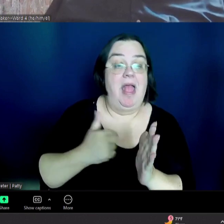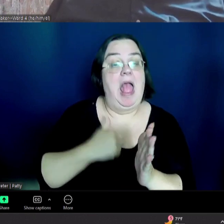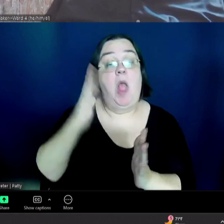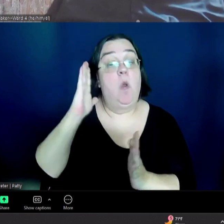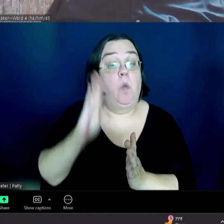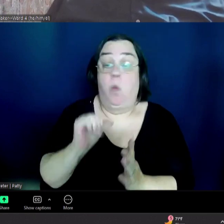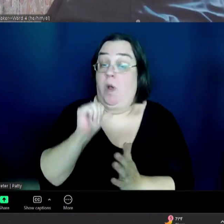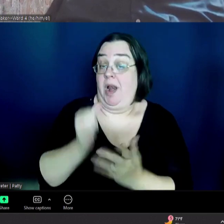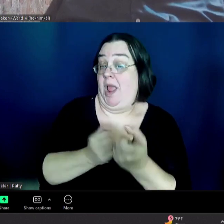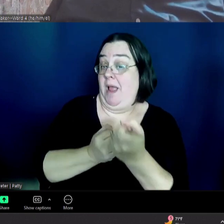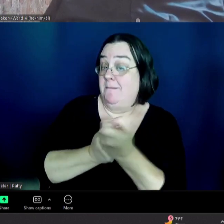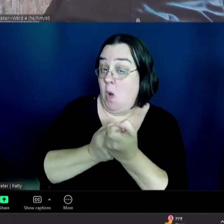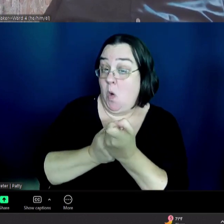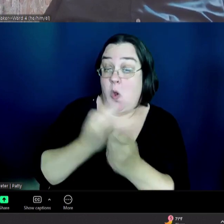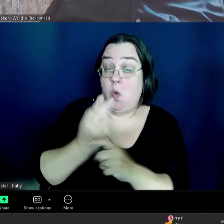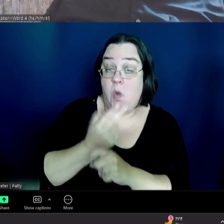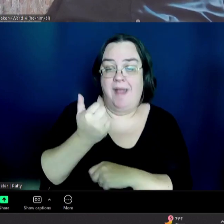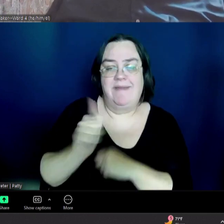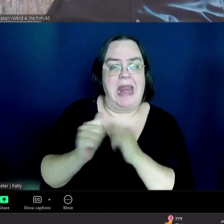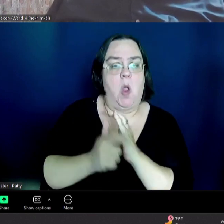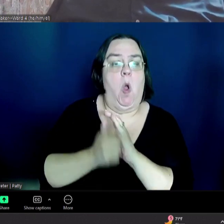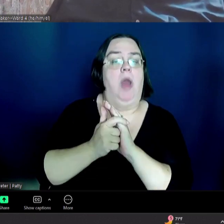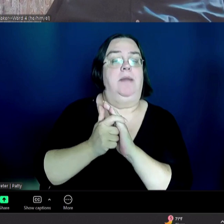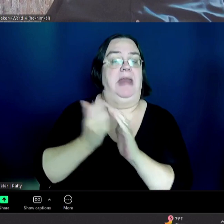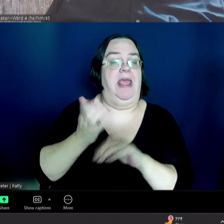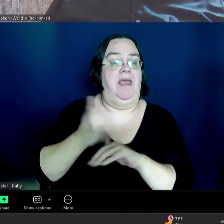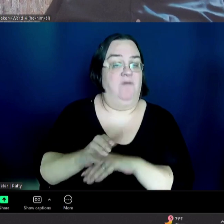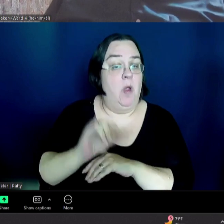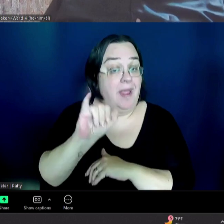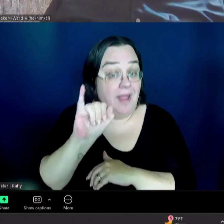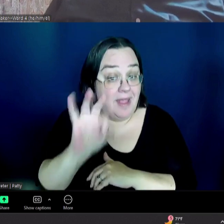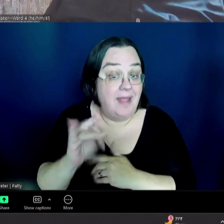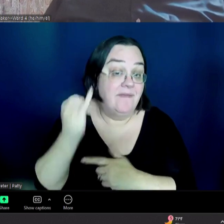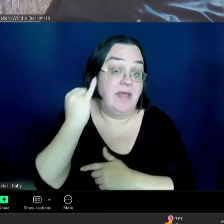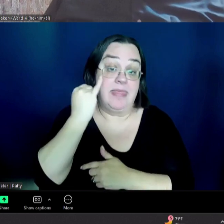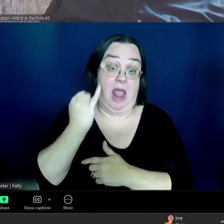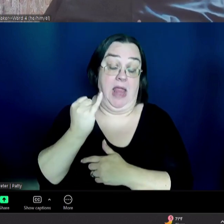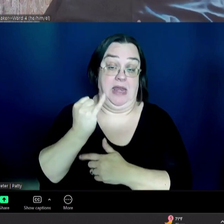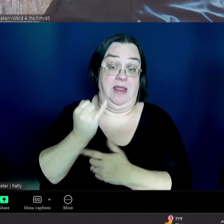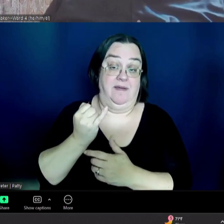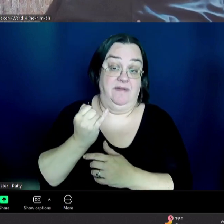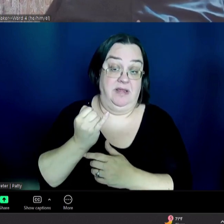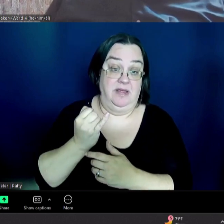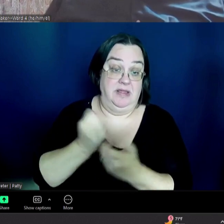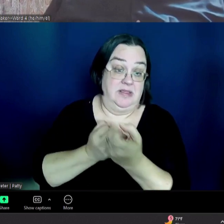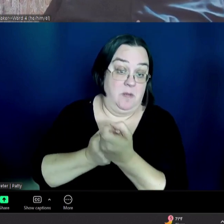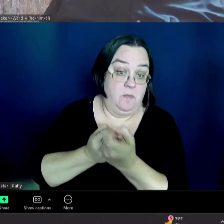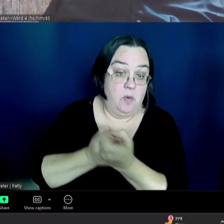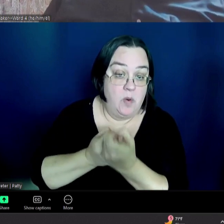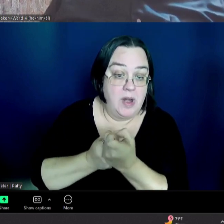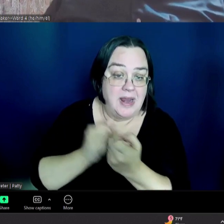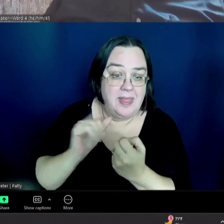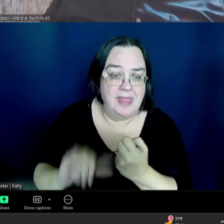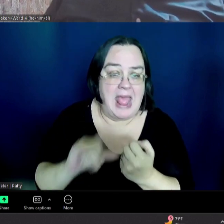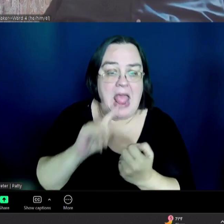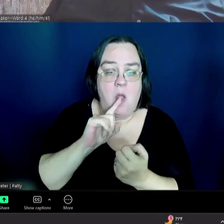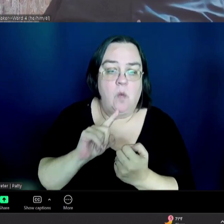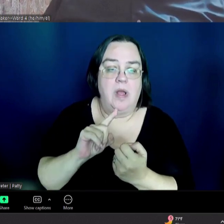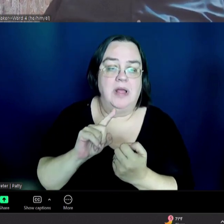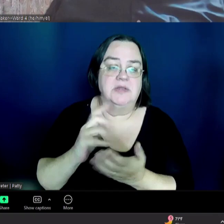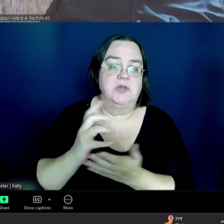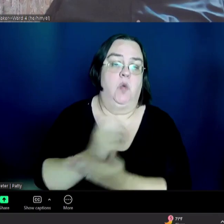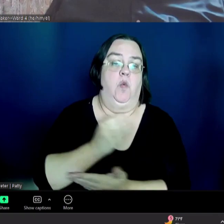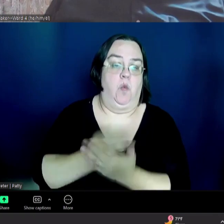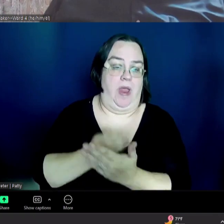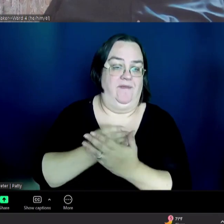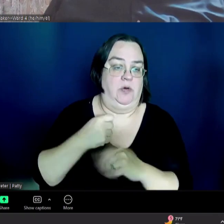supporting use of any automated enforcement if the idea of supporting the automated enforcement was as a revenue generator. I believe in the use of automated